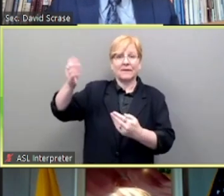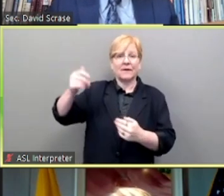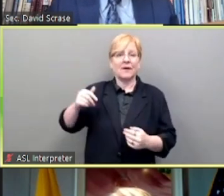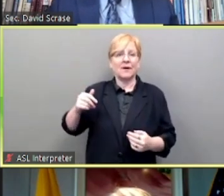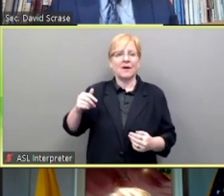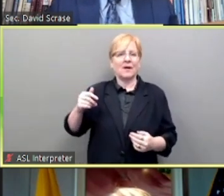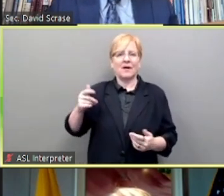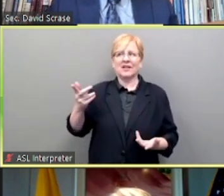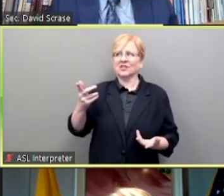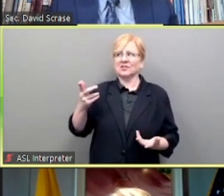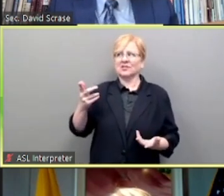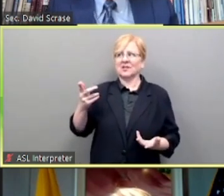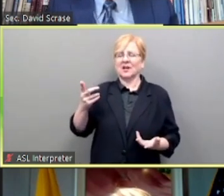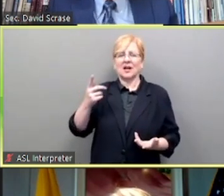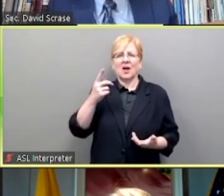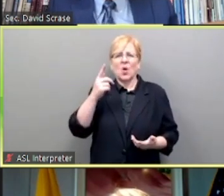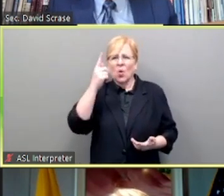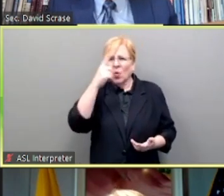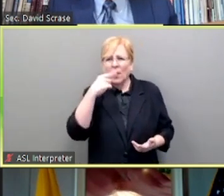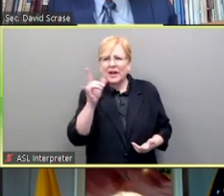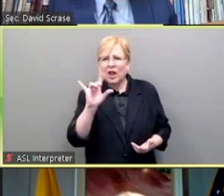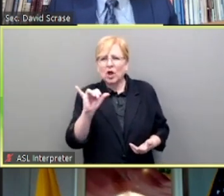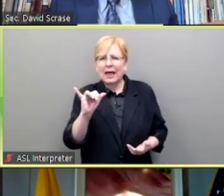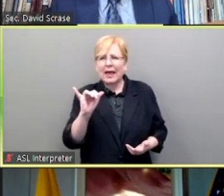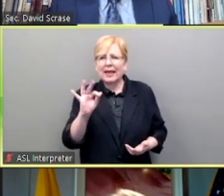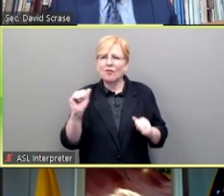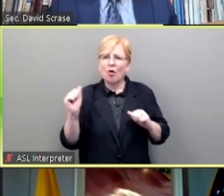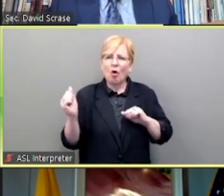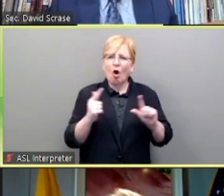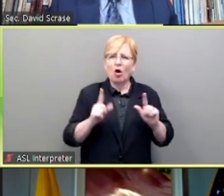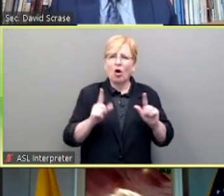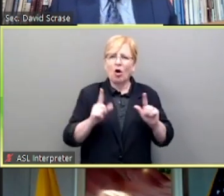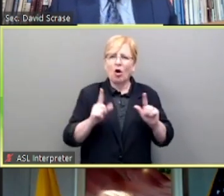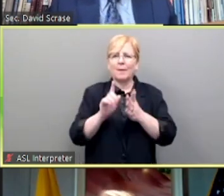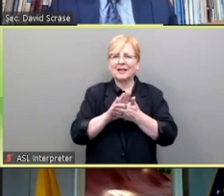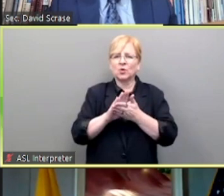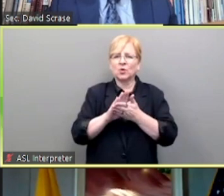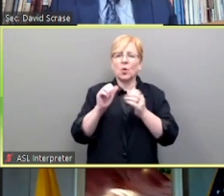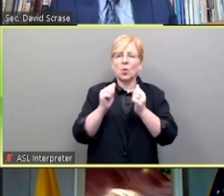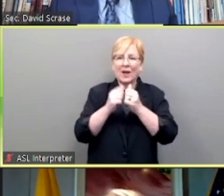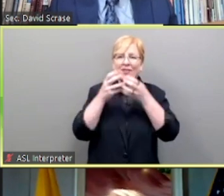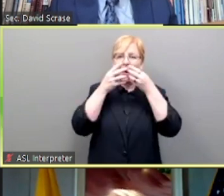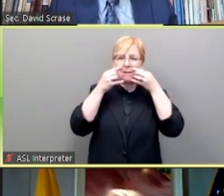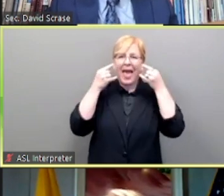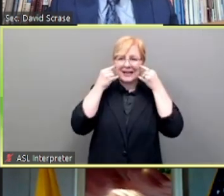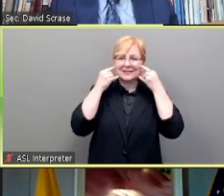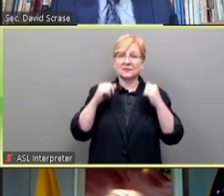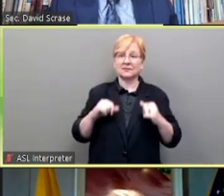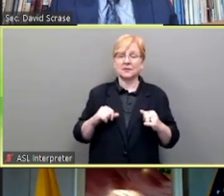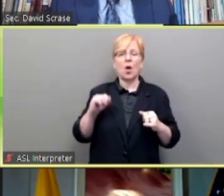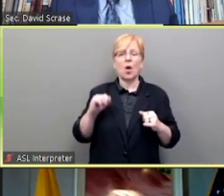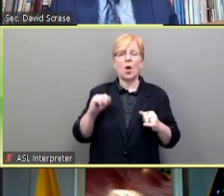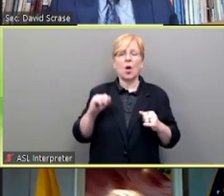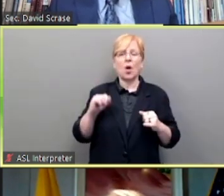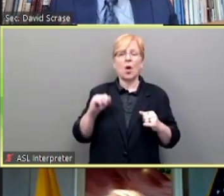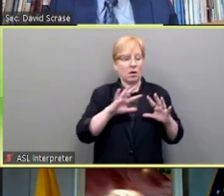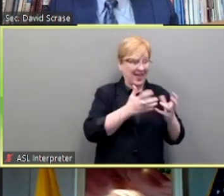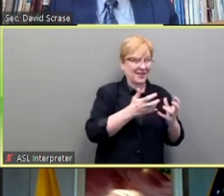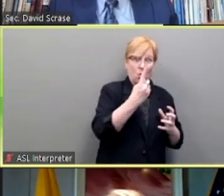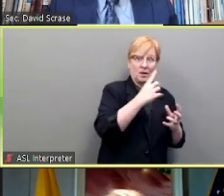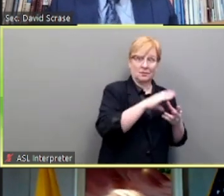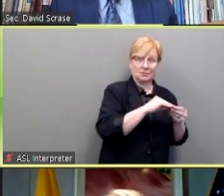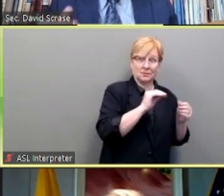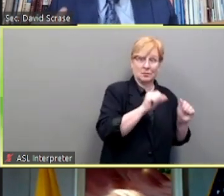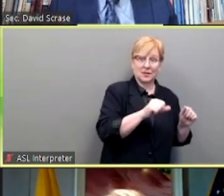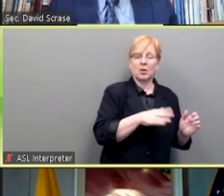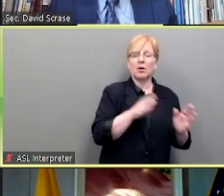look like in New Mexico if everybody wears a mask in school, or if just the vaccinated folks go